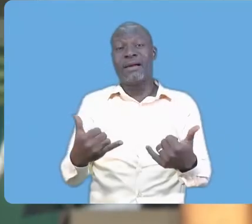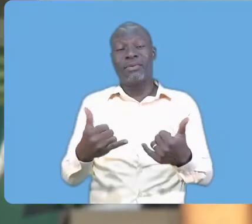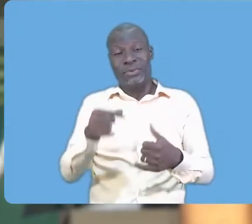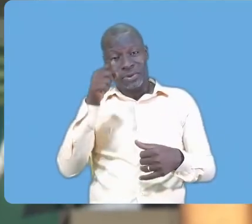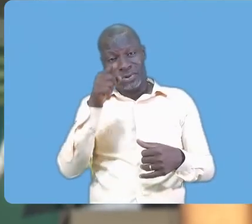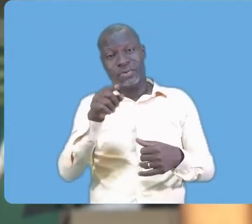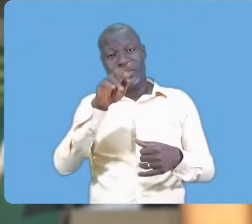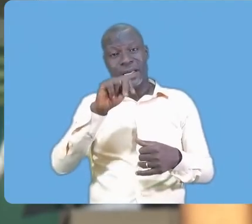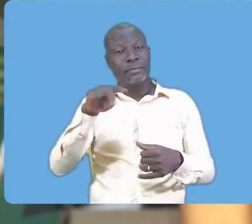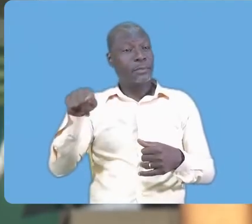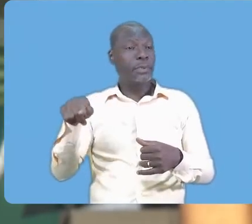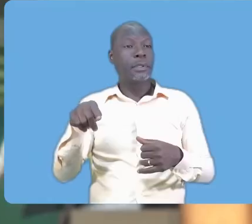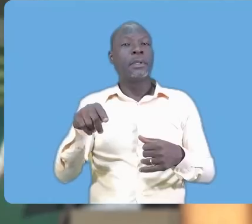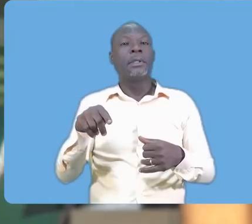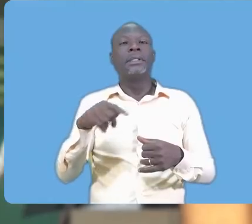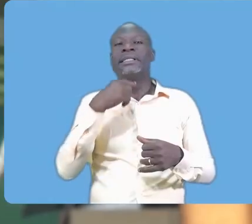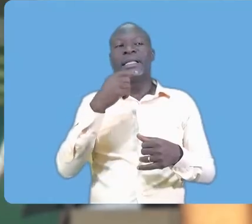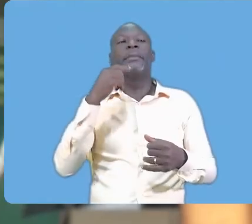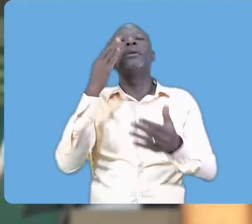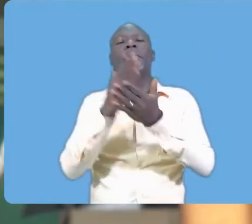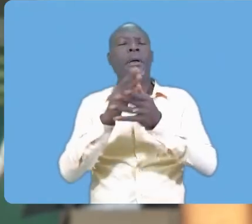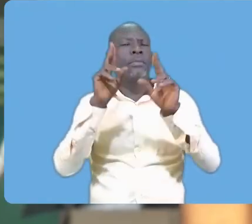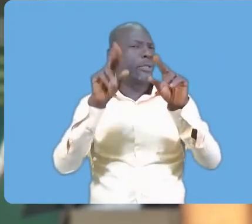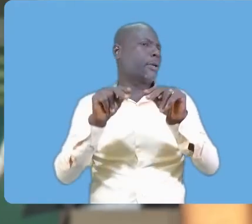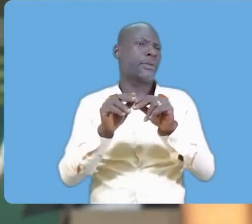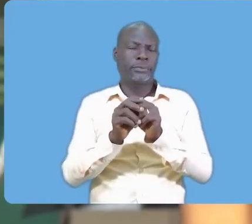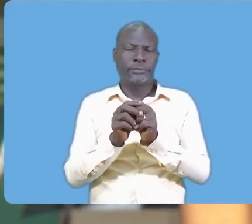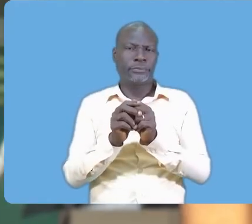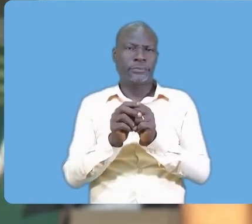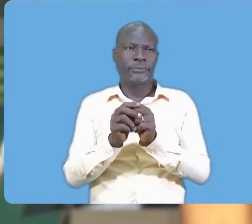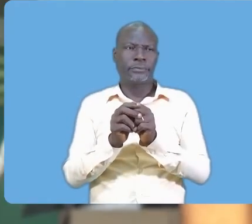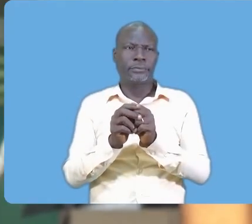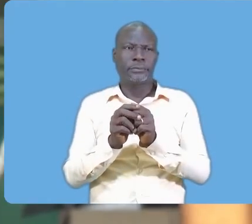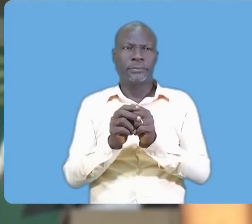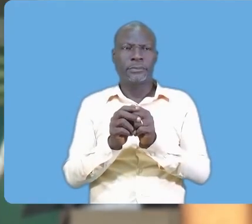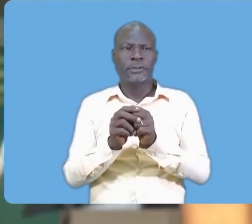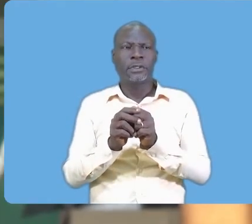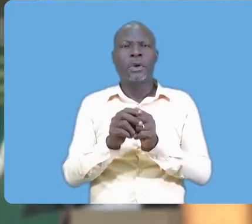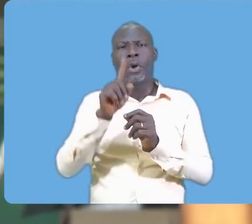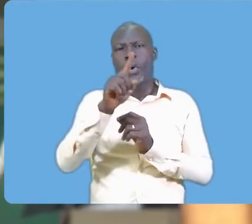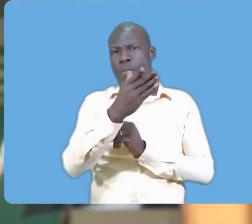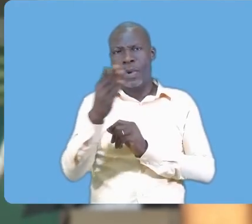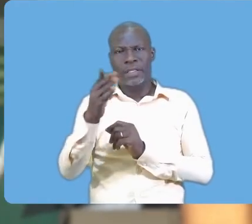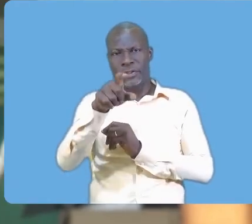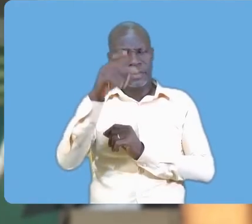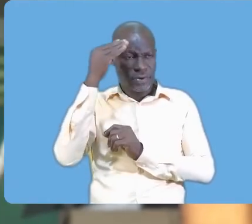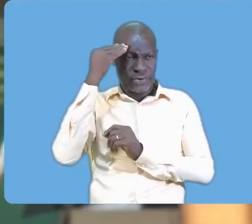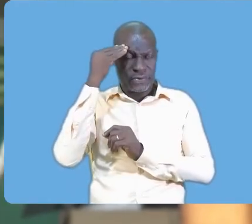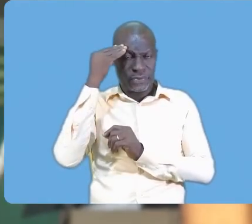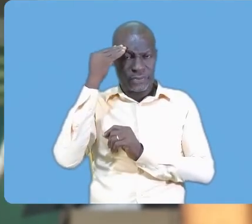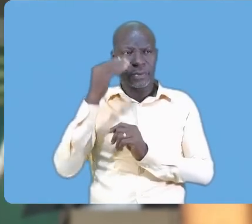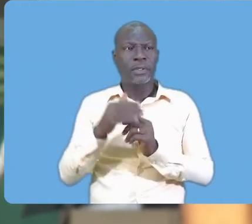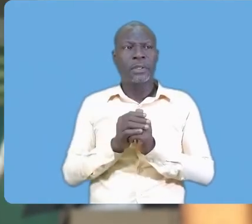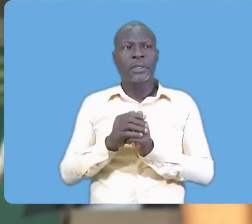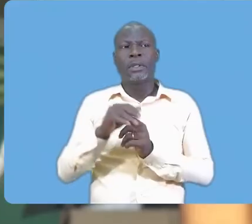be being cross ye and that name can answer me and call NDC and this if one boomano. And T Adiaba kwa mabe who ne